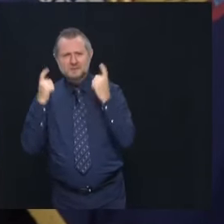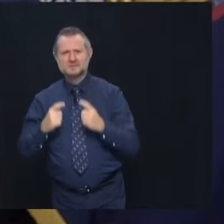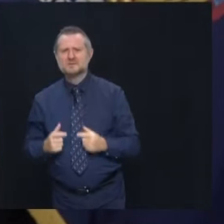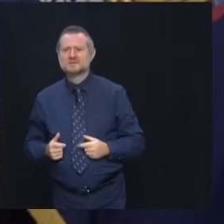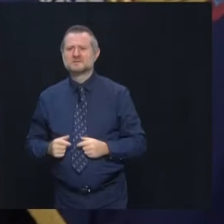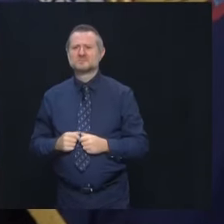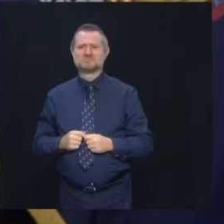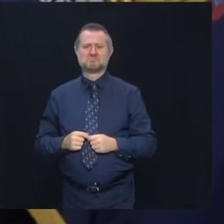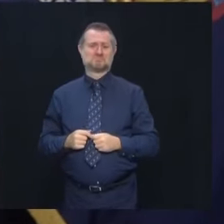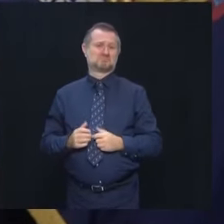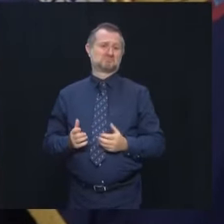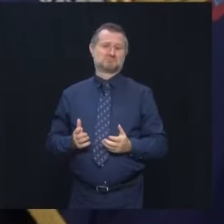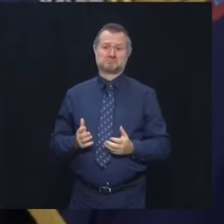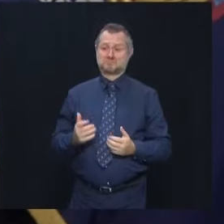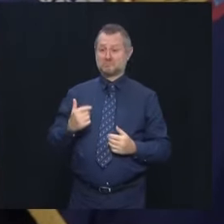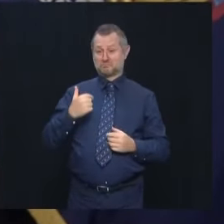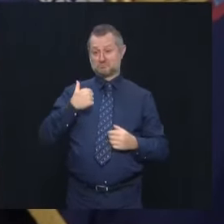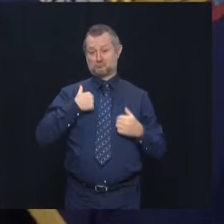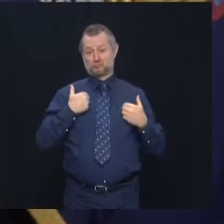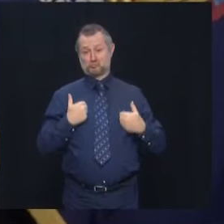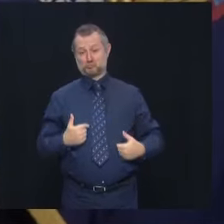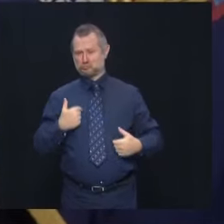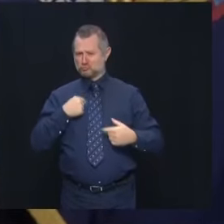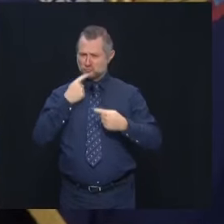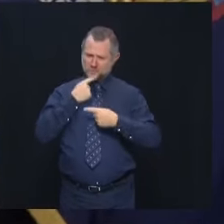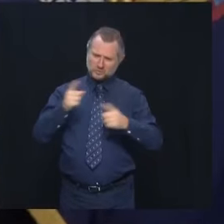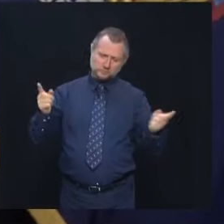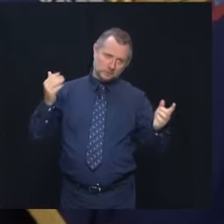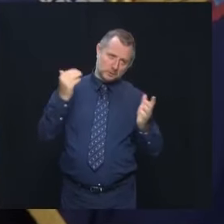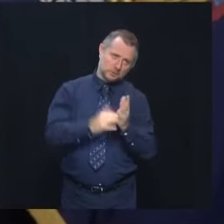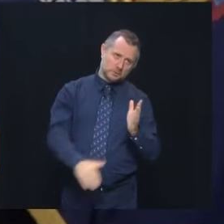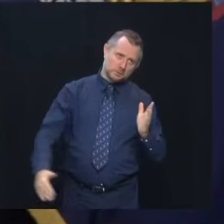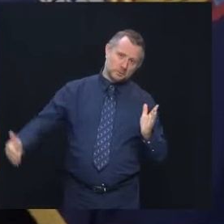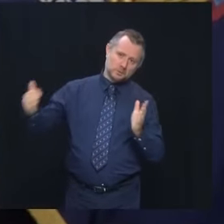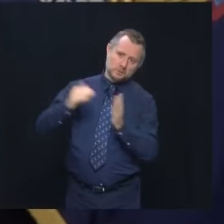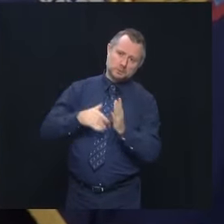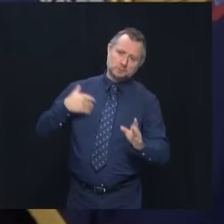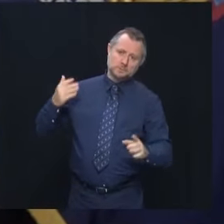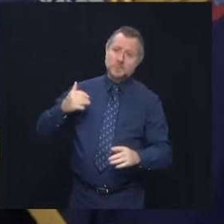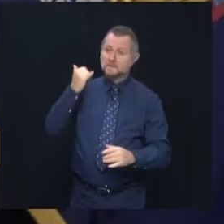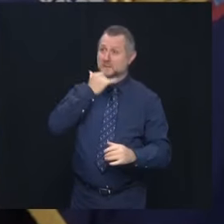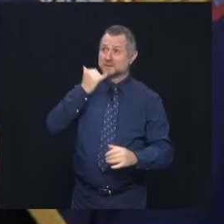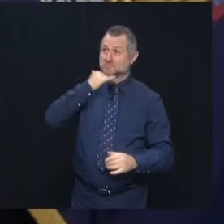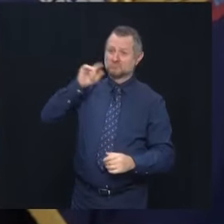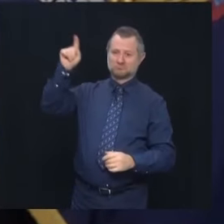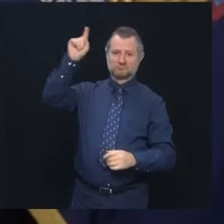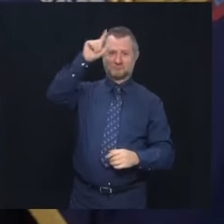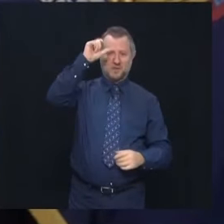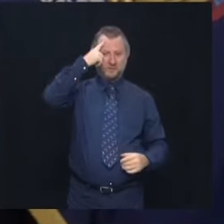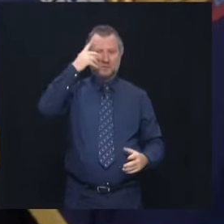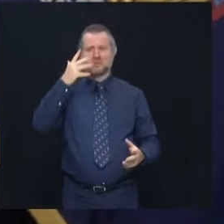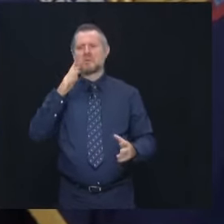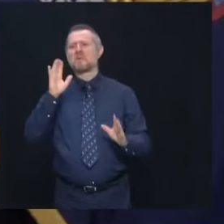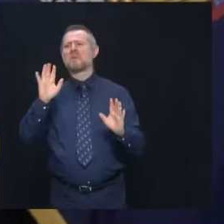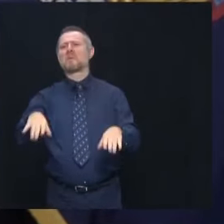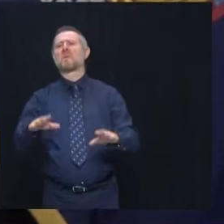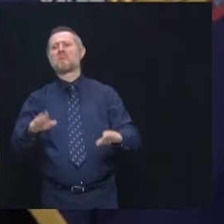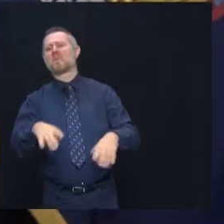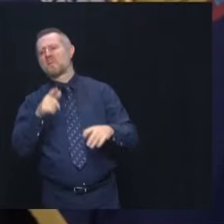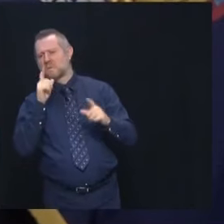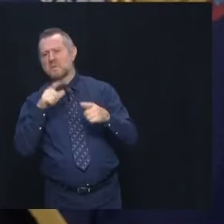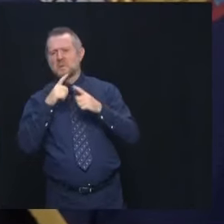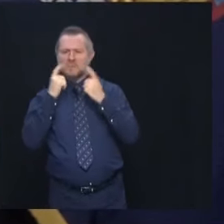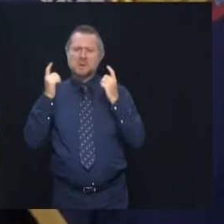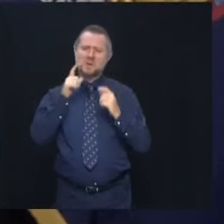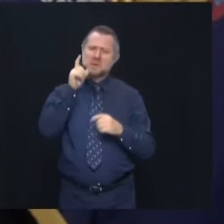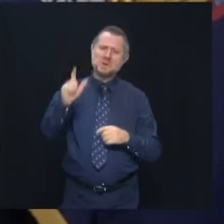I said that this nation and its health officials made a terrible mistake by telling this country early on